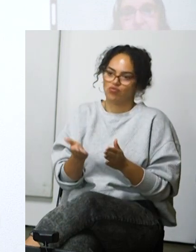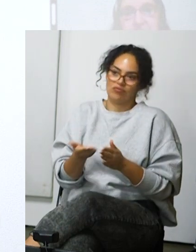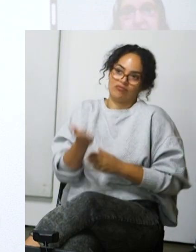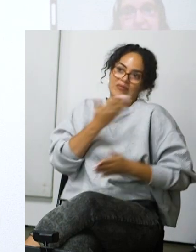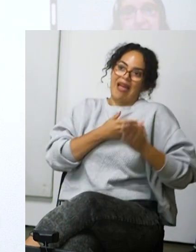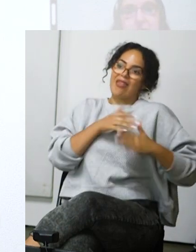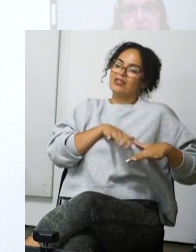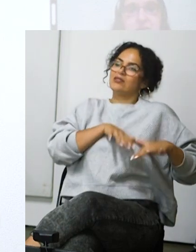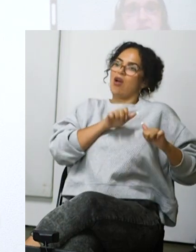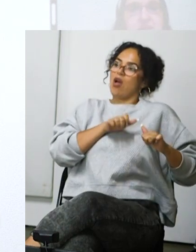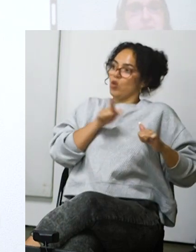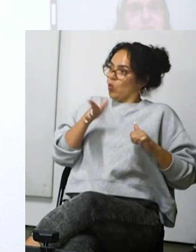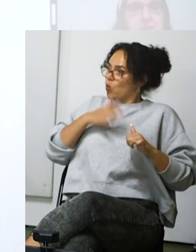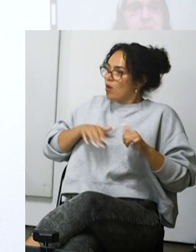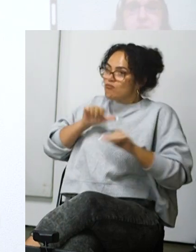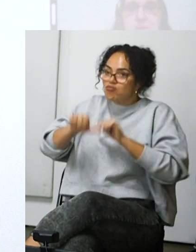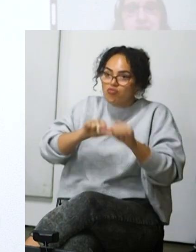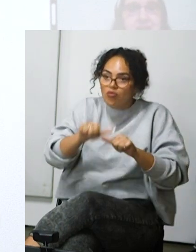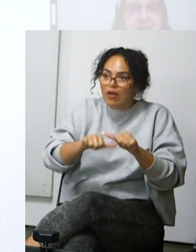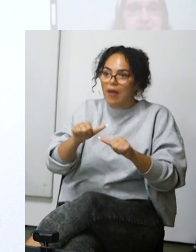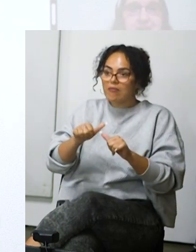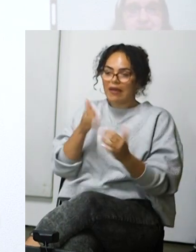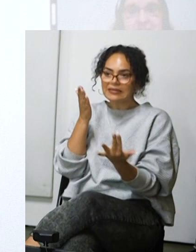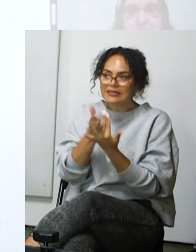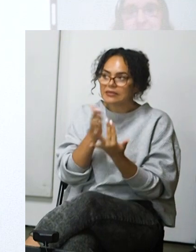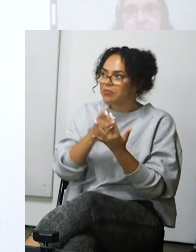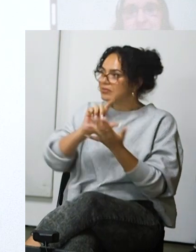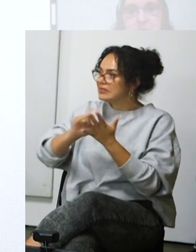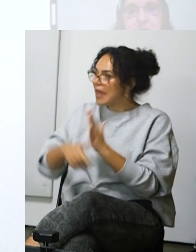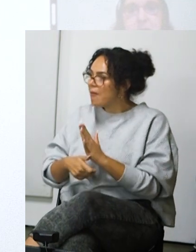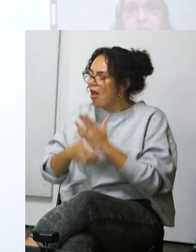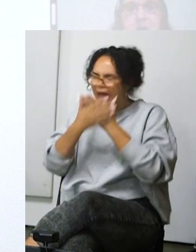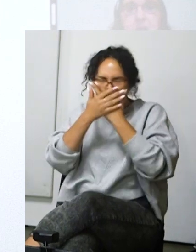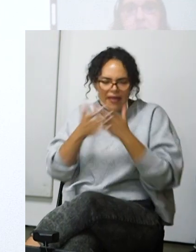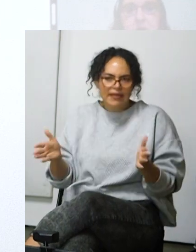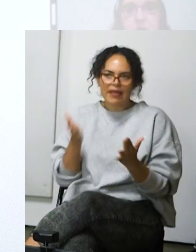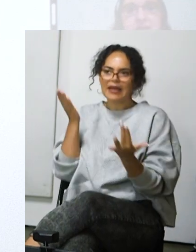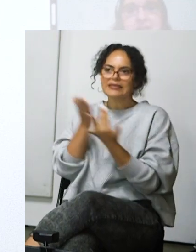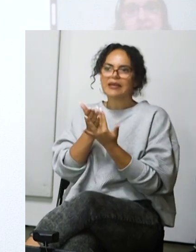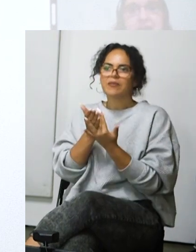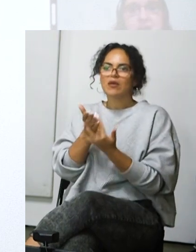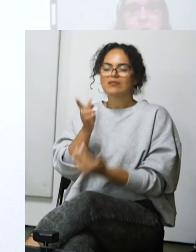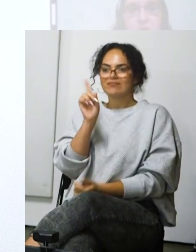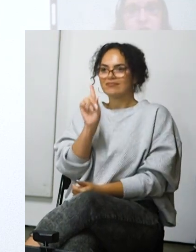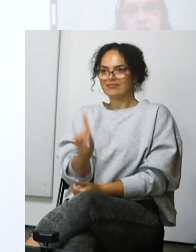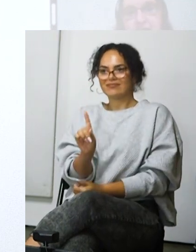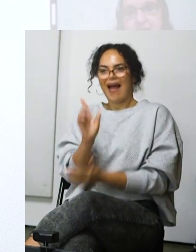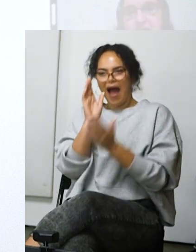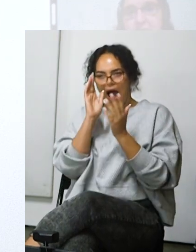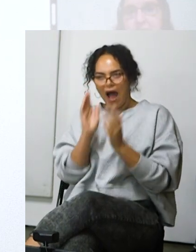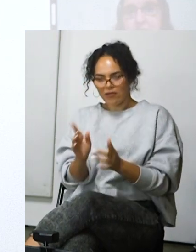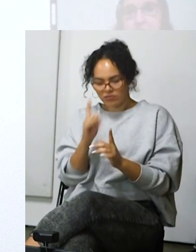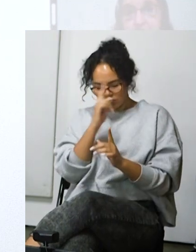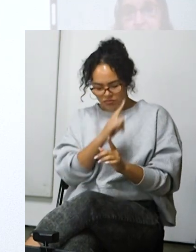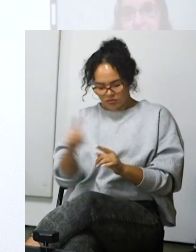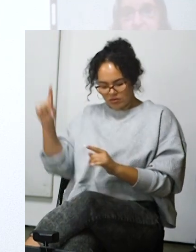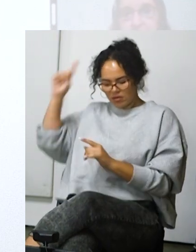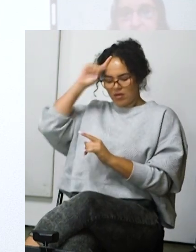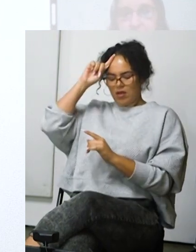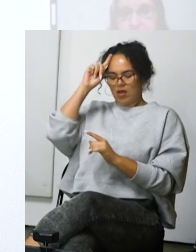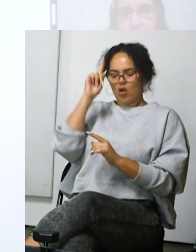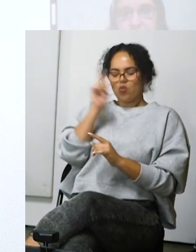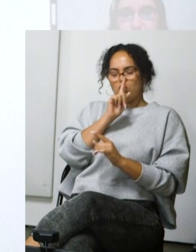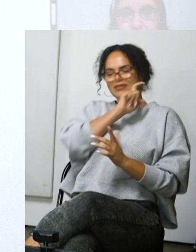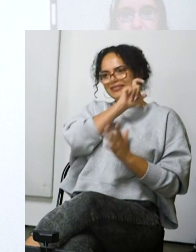programs to be accessible to disabled people, if you want anything to be accessible to disabled people, you need to design with their needs in mind from the very